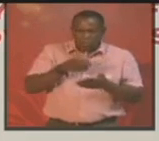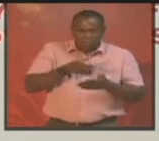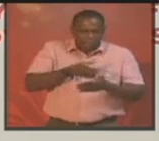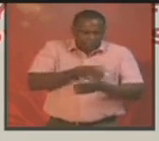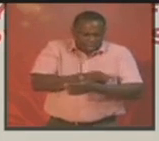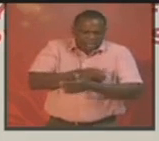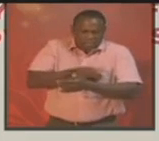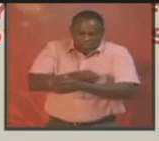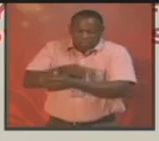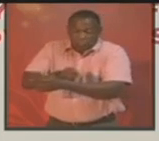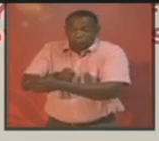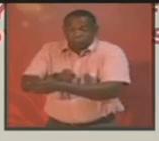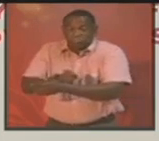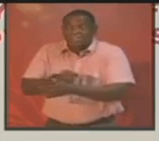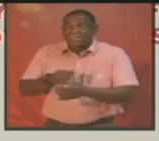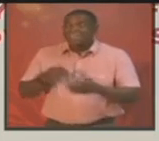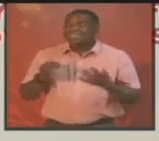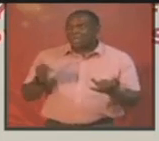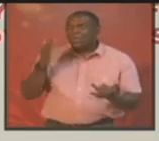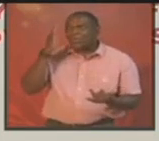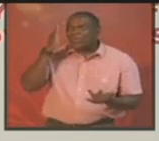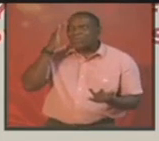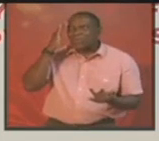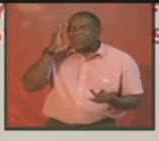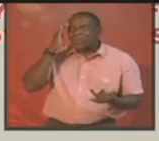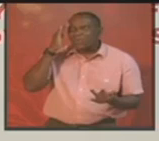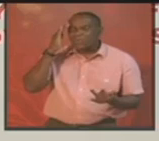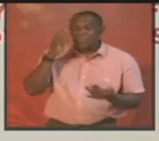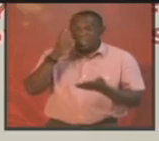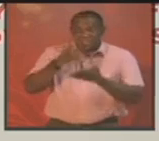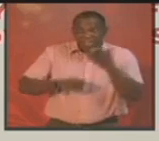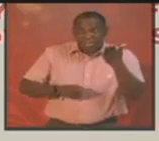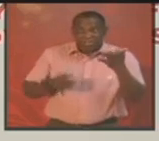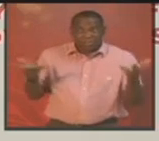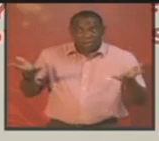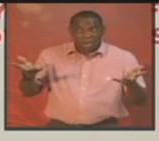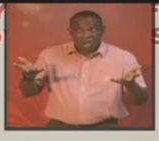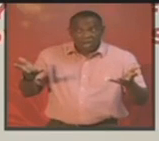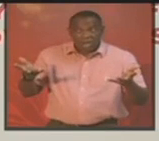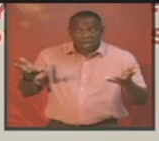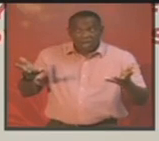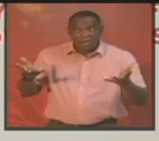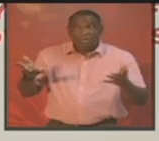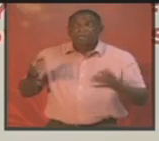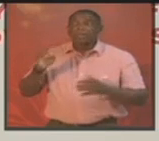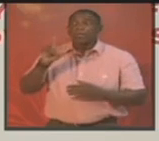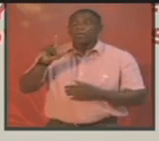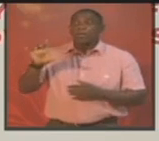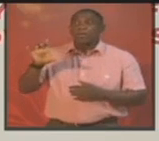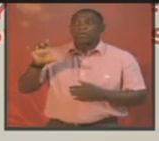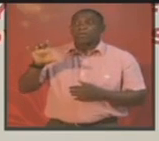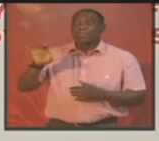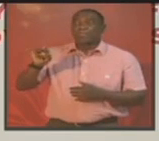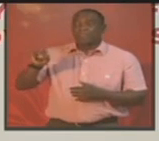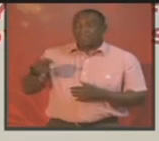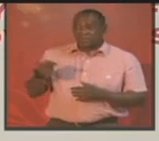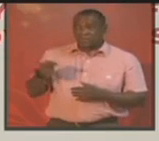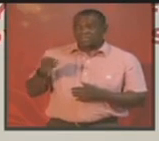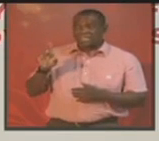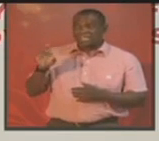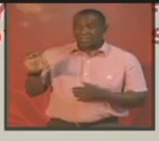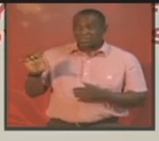is. The cost for this initial 100,000 plus 800 doses